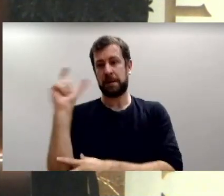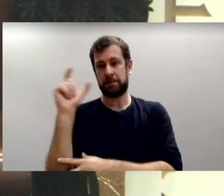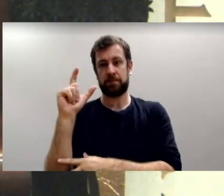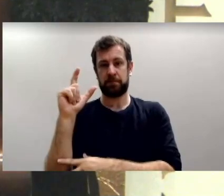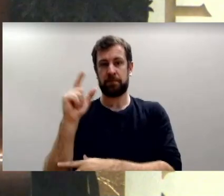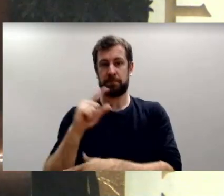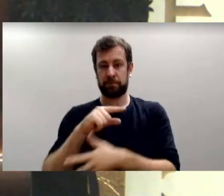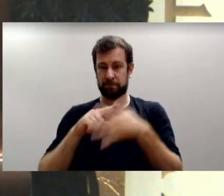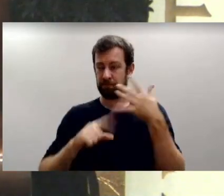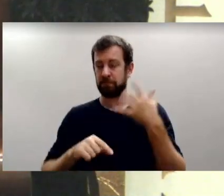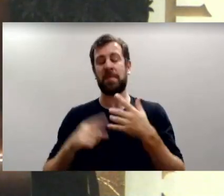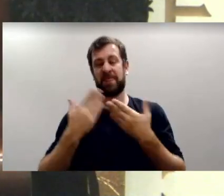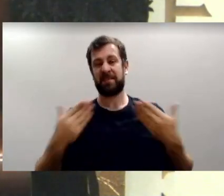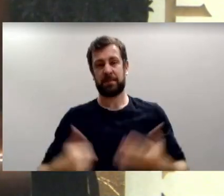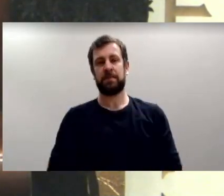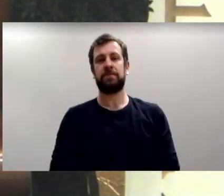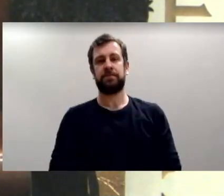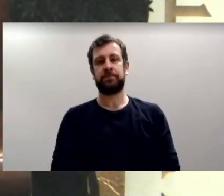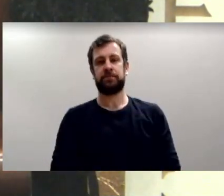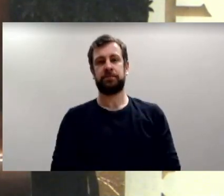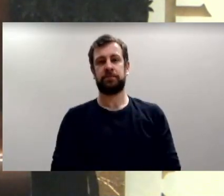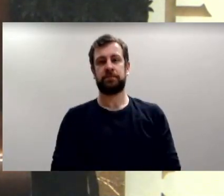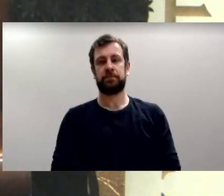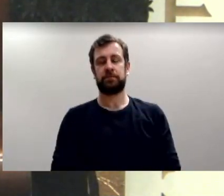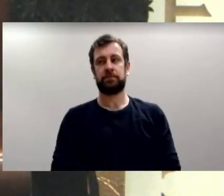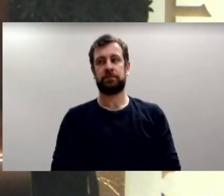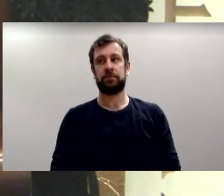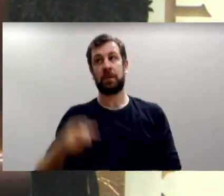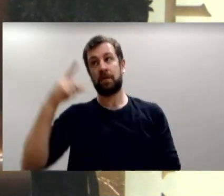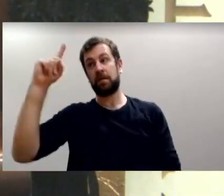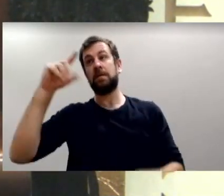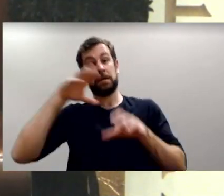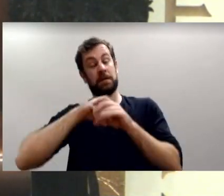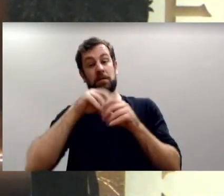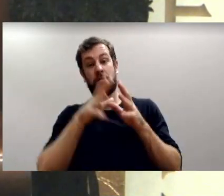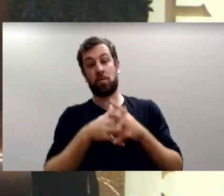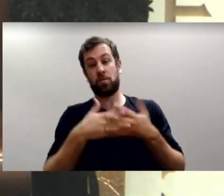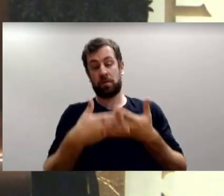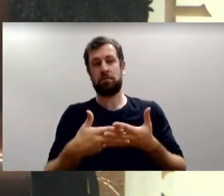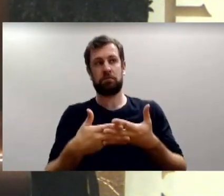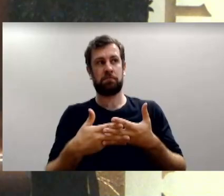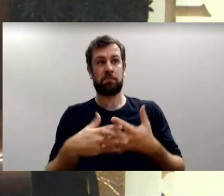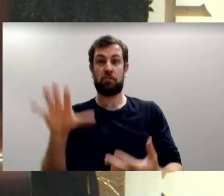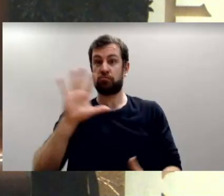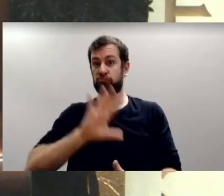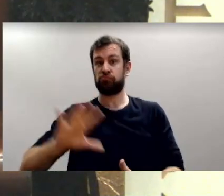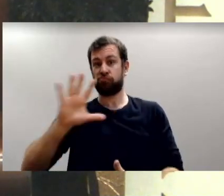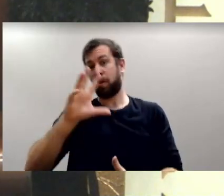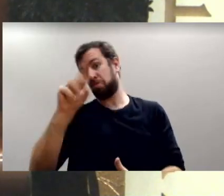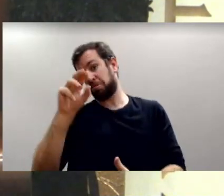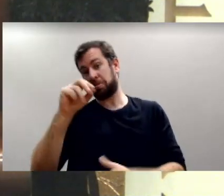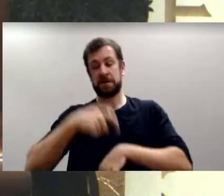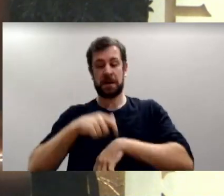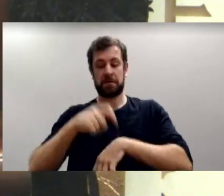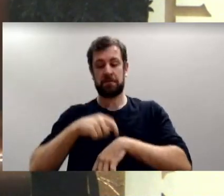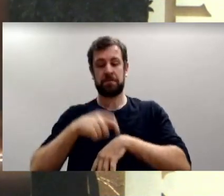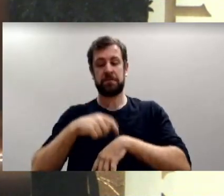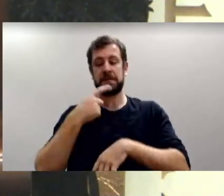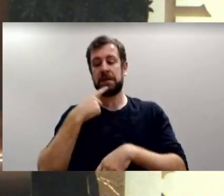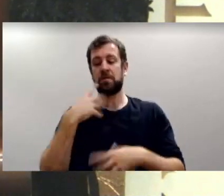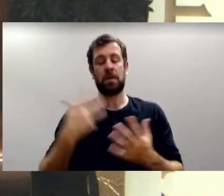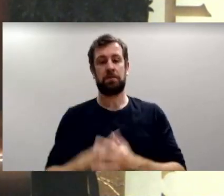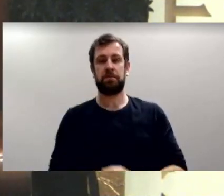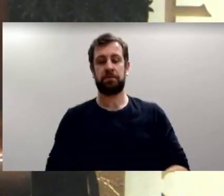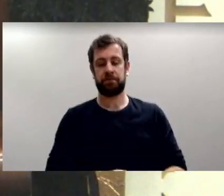Allah subhanahu wa ta'ala in the Quran about 30 times gives us the